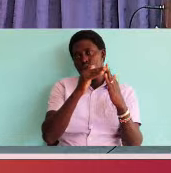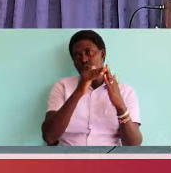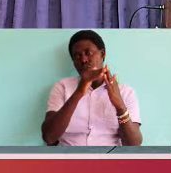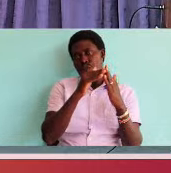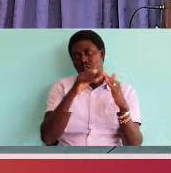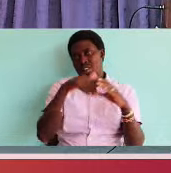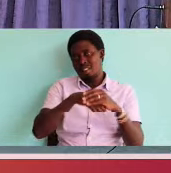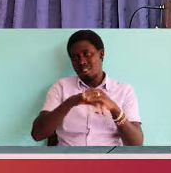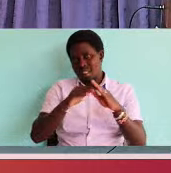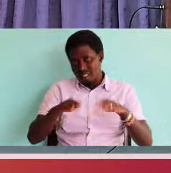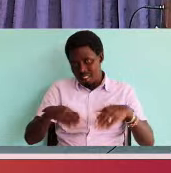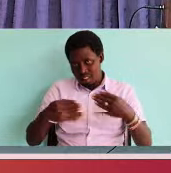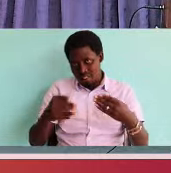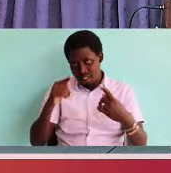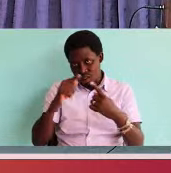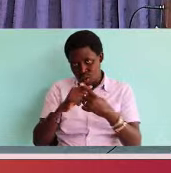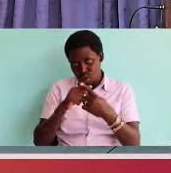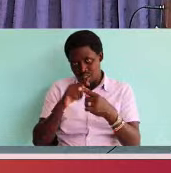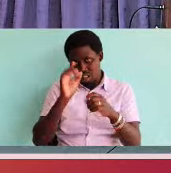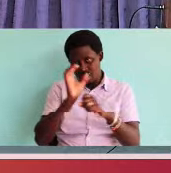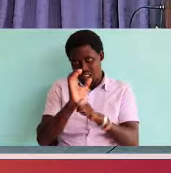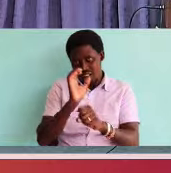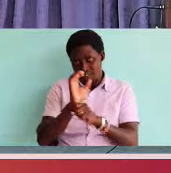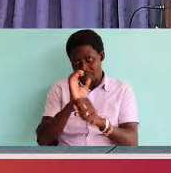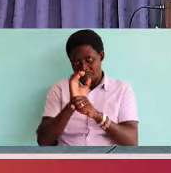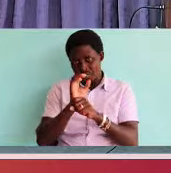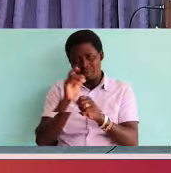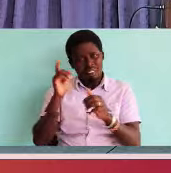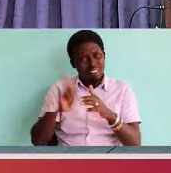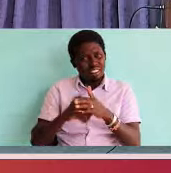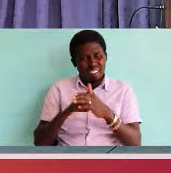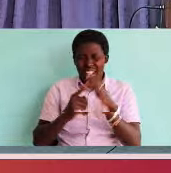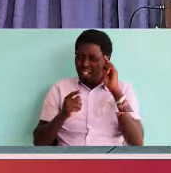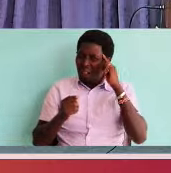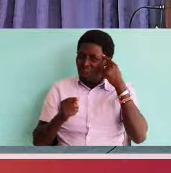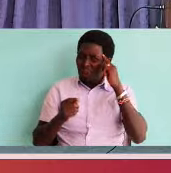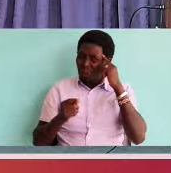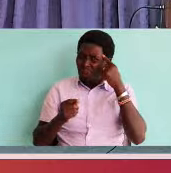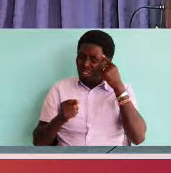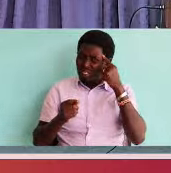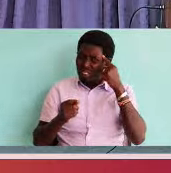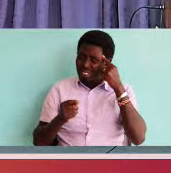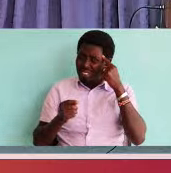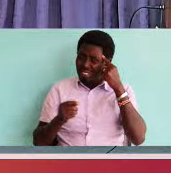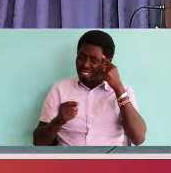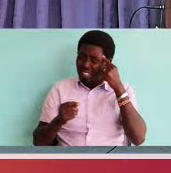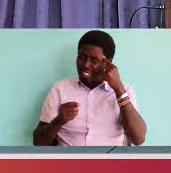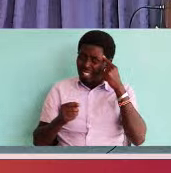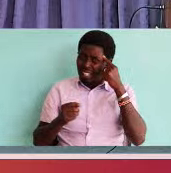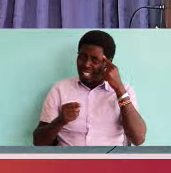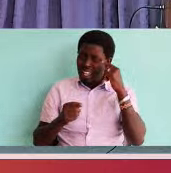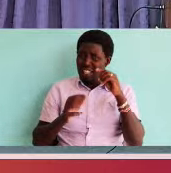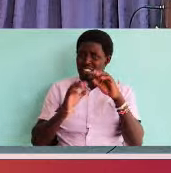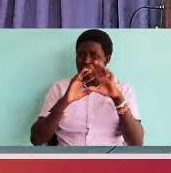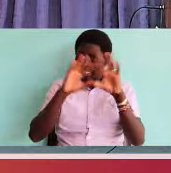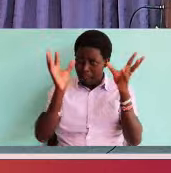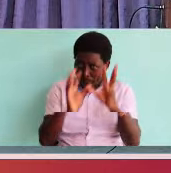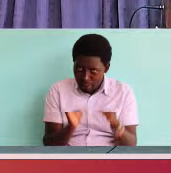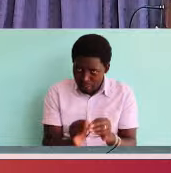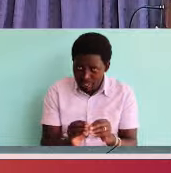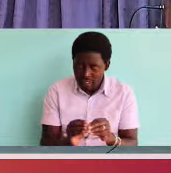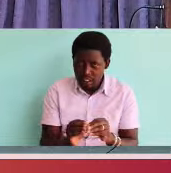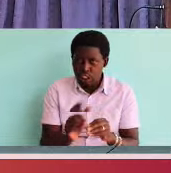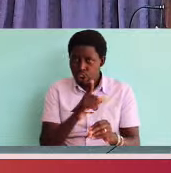in giving in our churches? And they resolved that they go